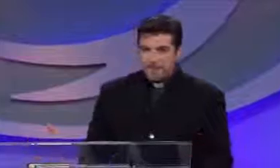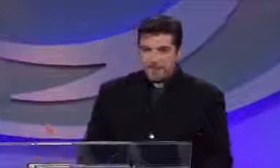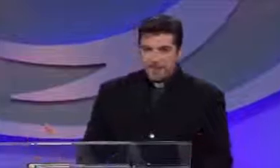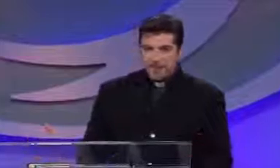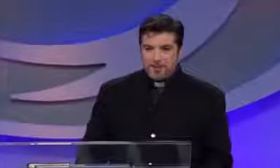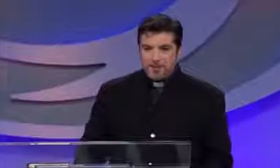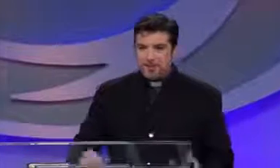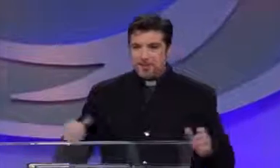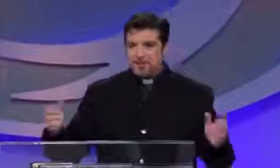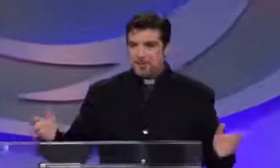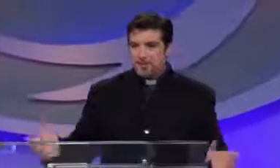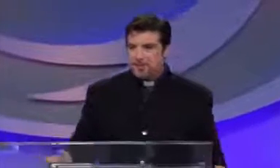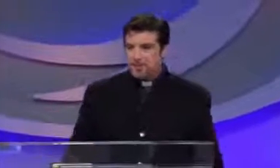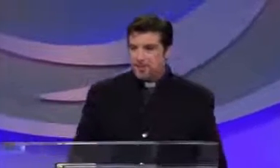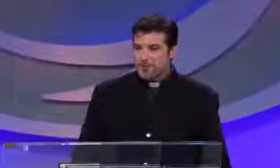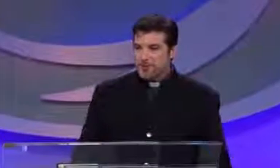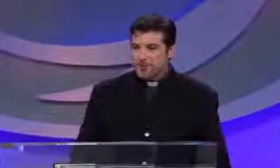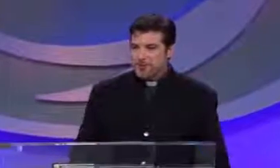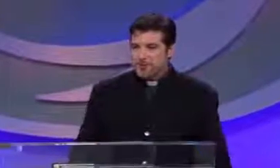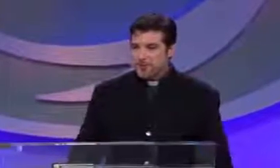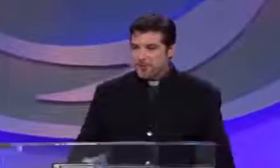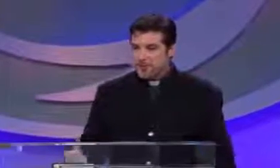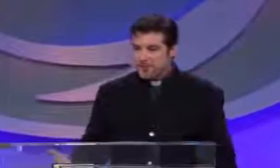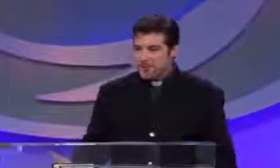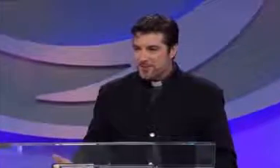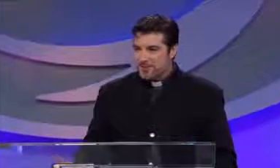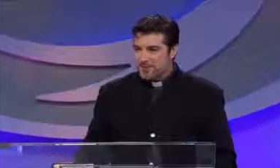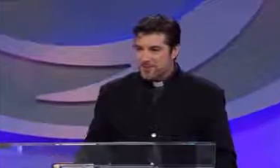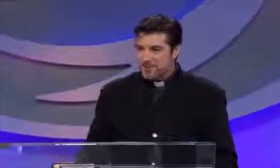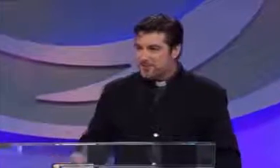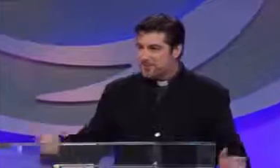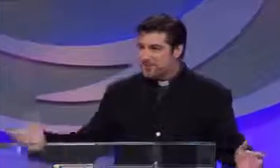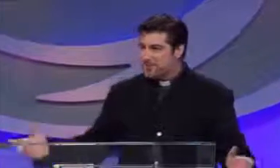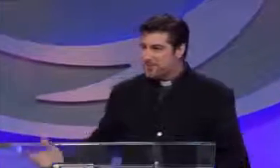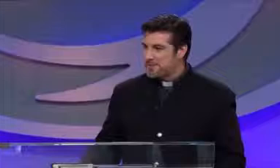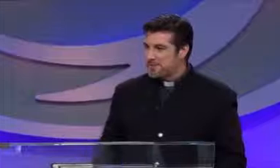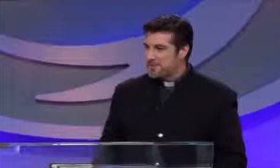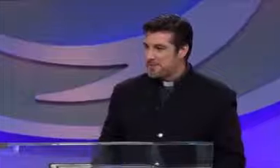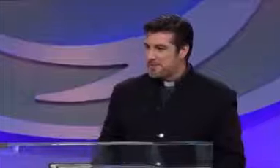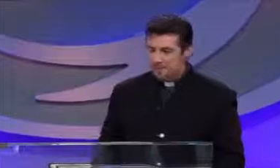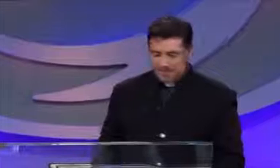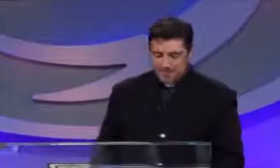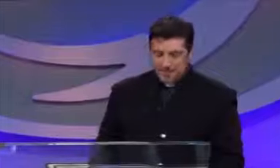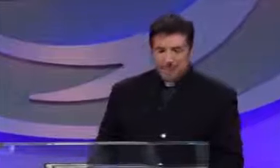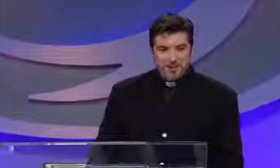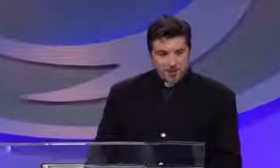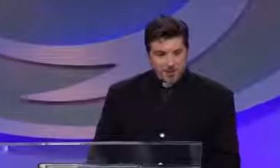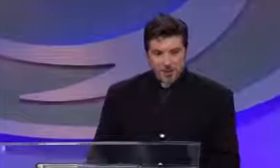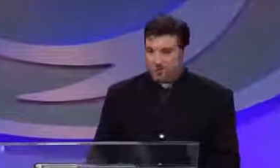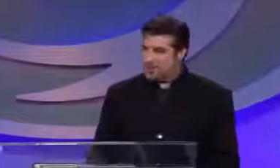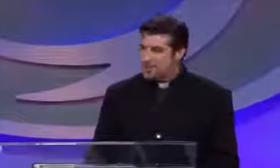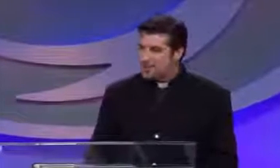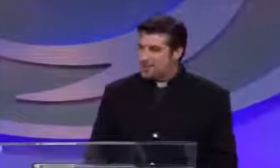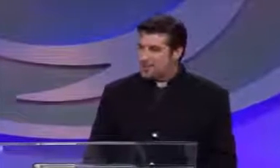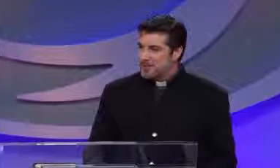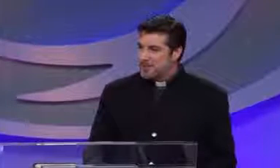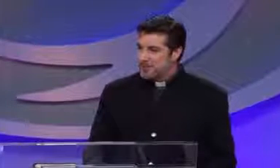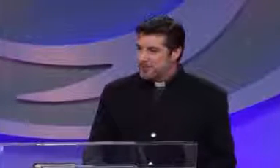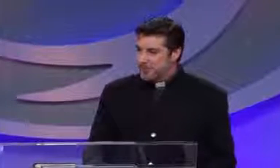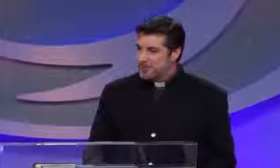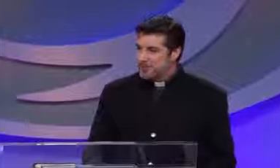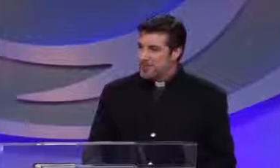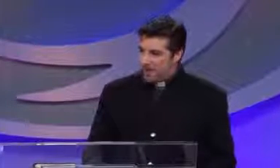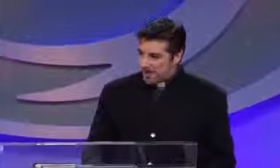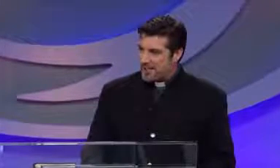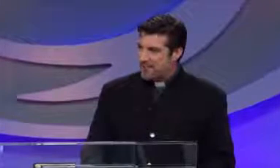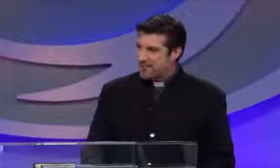whatsoever. And because we didn't even look for fruit, it wasn't the issue, because it wasn't necessary for salvation. And no, it's not. But it's a